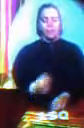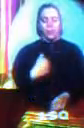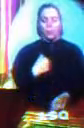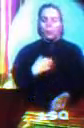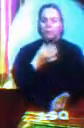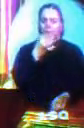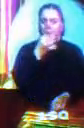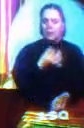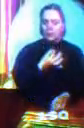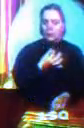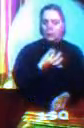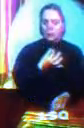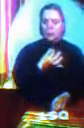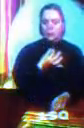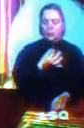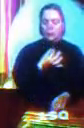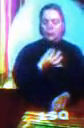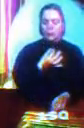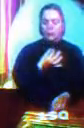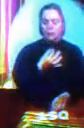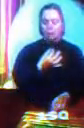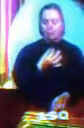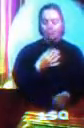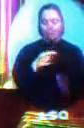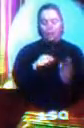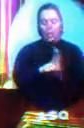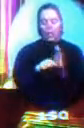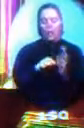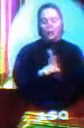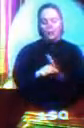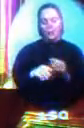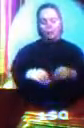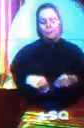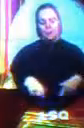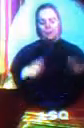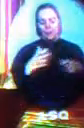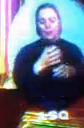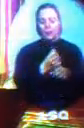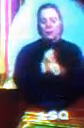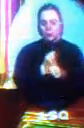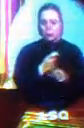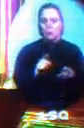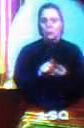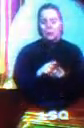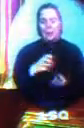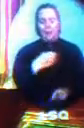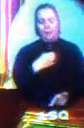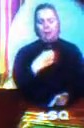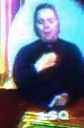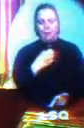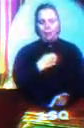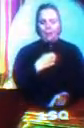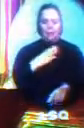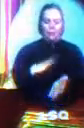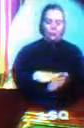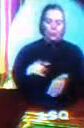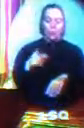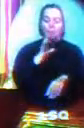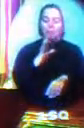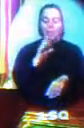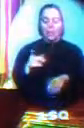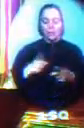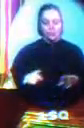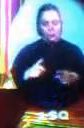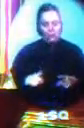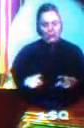by the department's overall grade in this past year and by complaints as cited by my colleague.